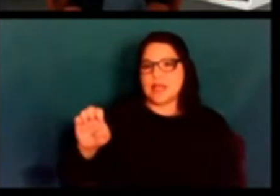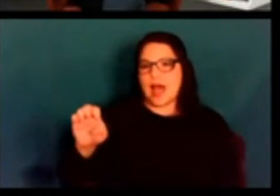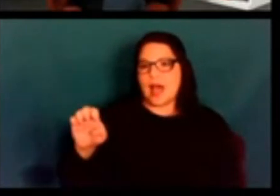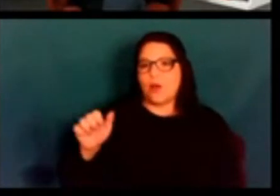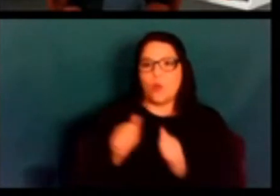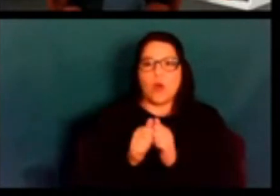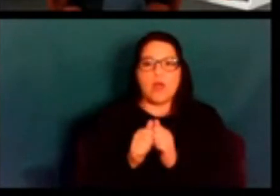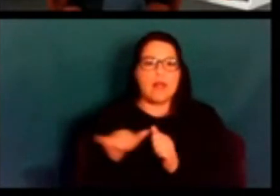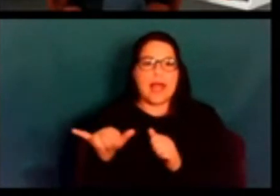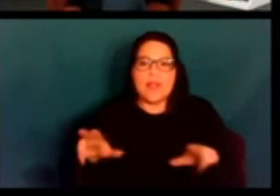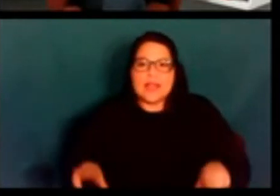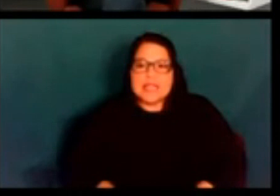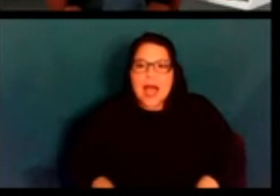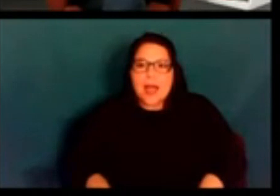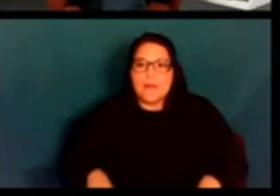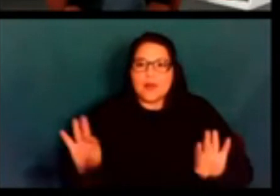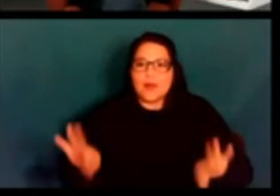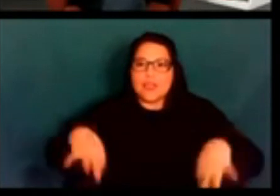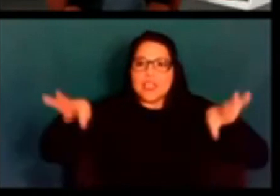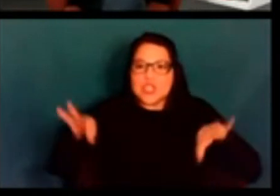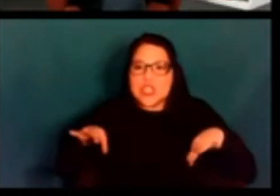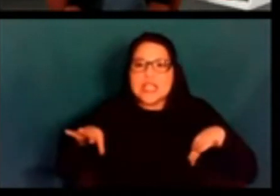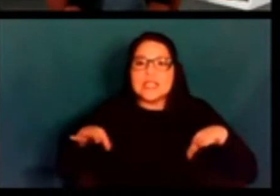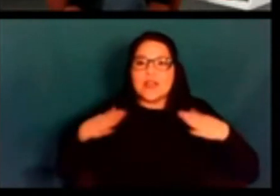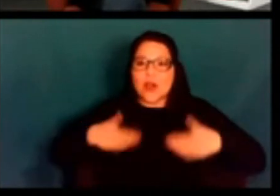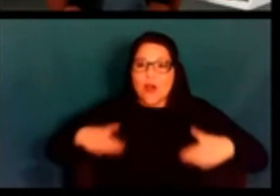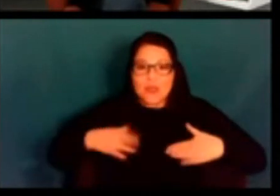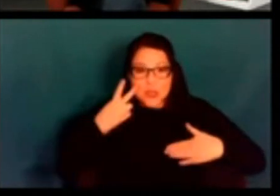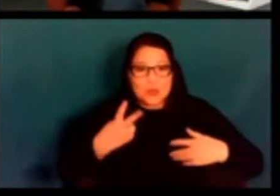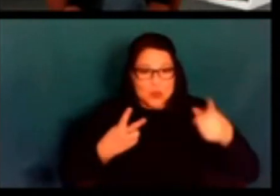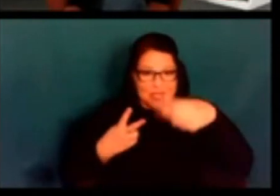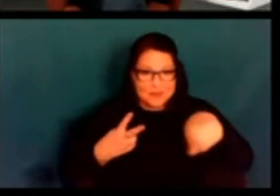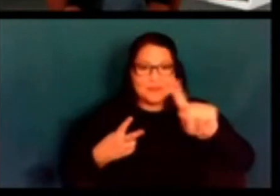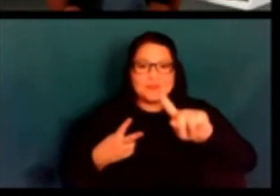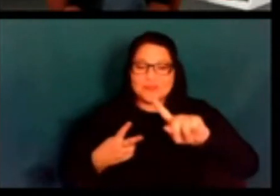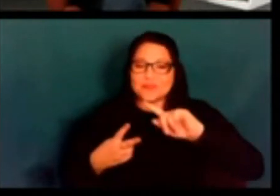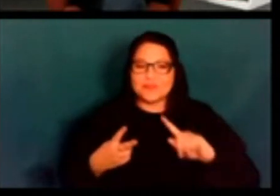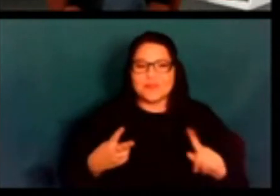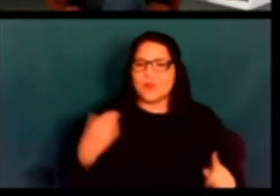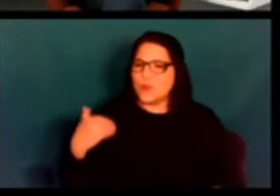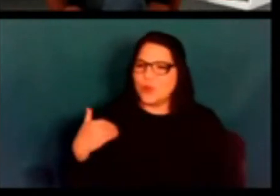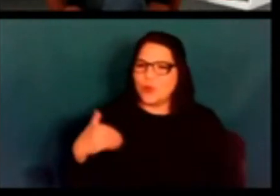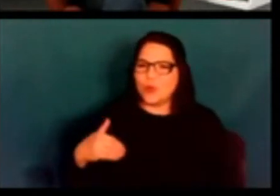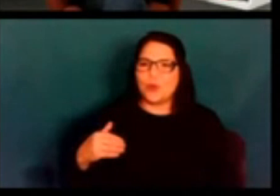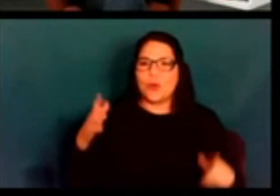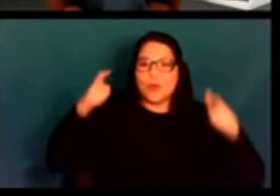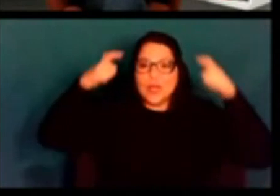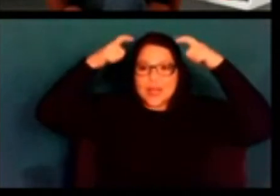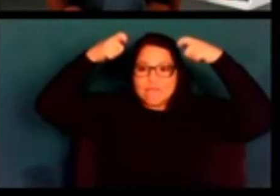and the sheets to the costumes you see here. We did every wigs,